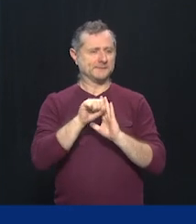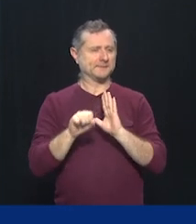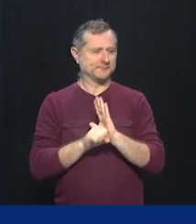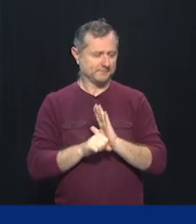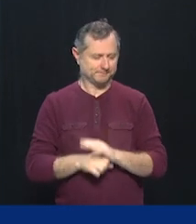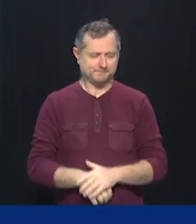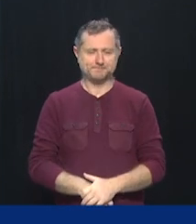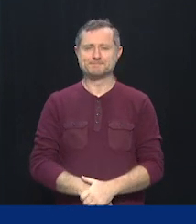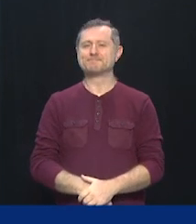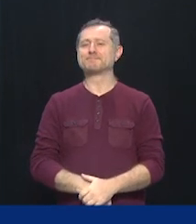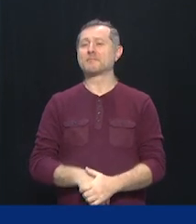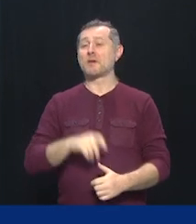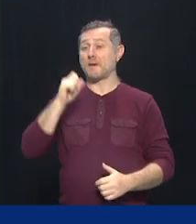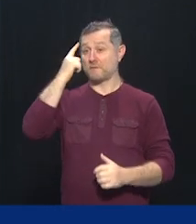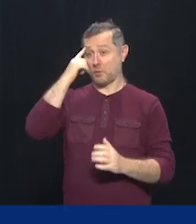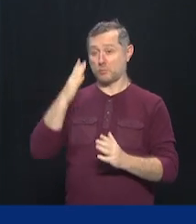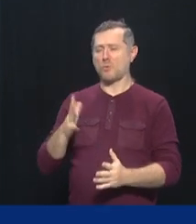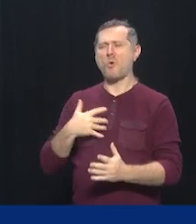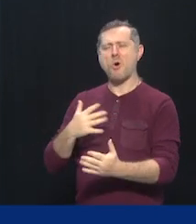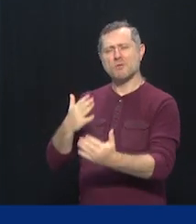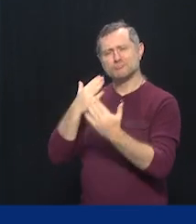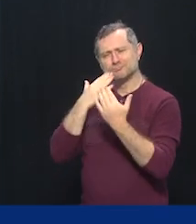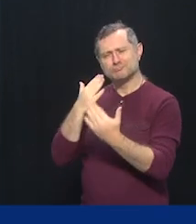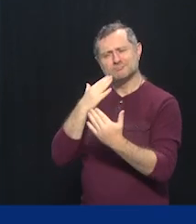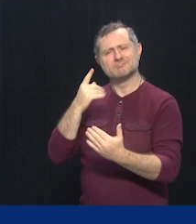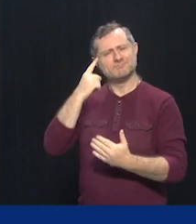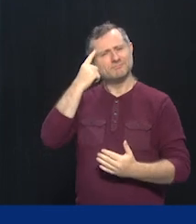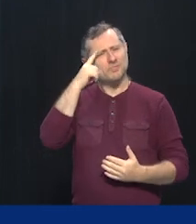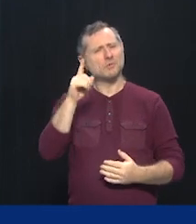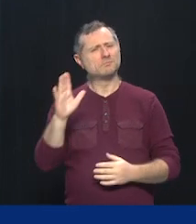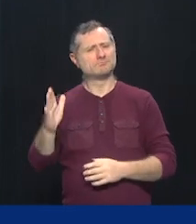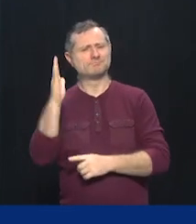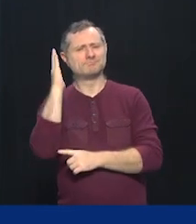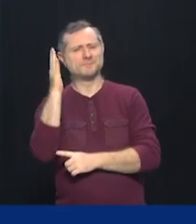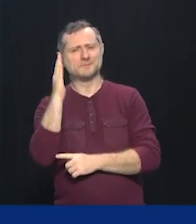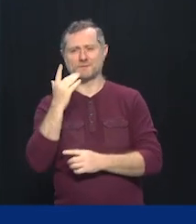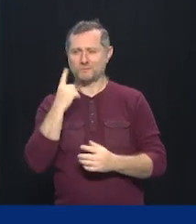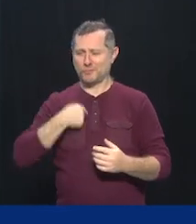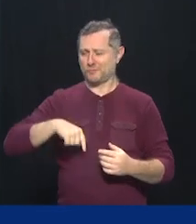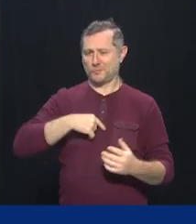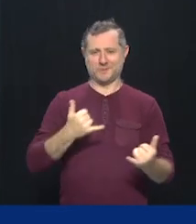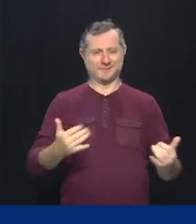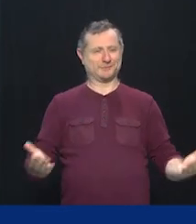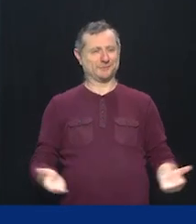Governor Hochul, thank you for speaking with us today.